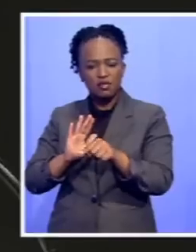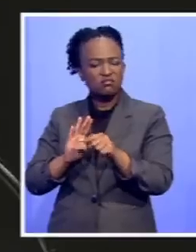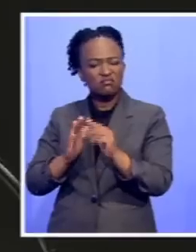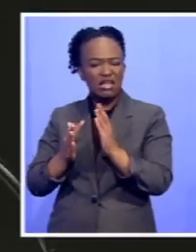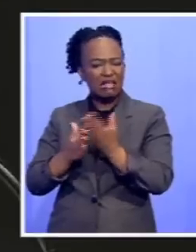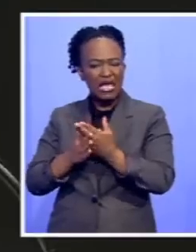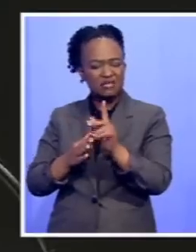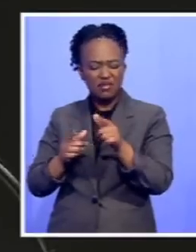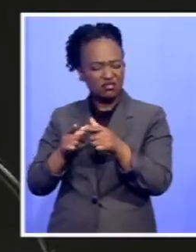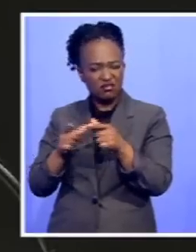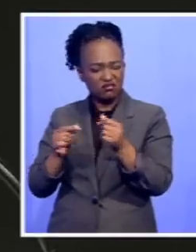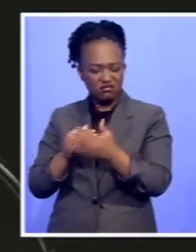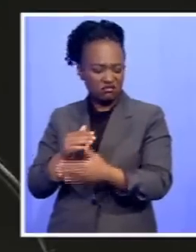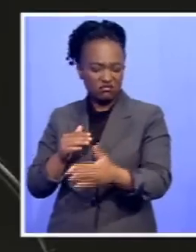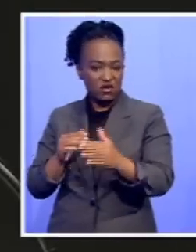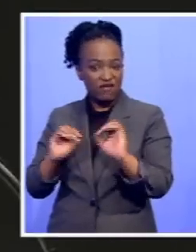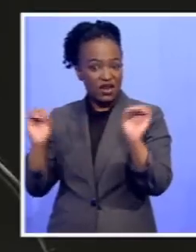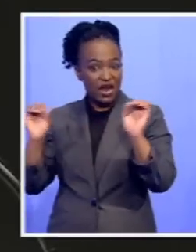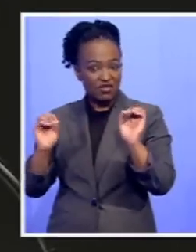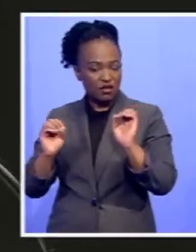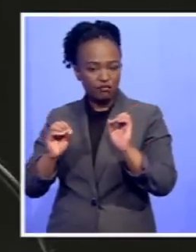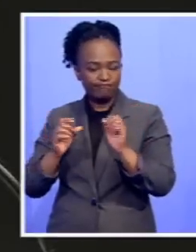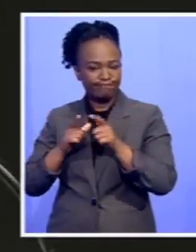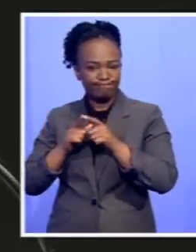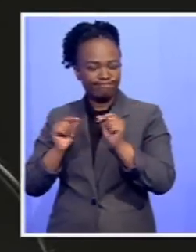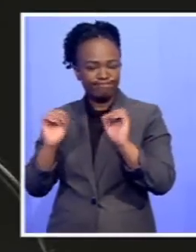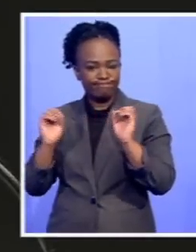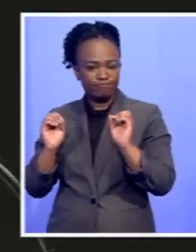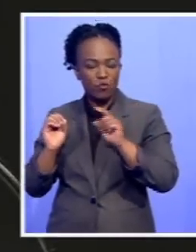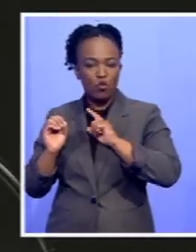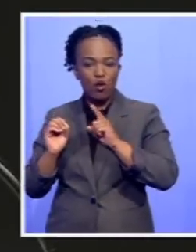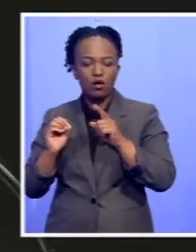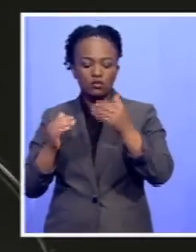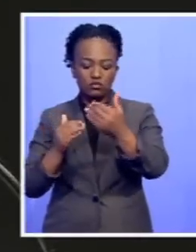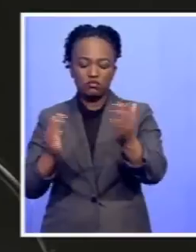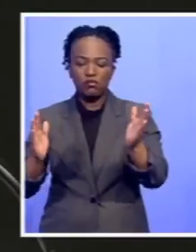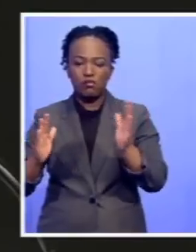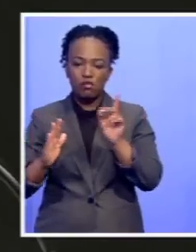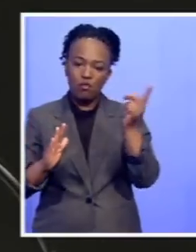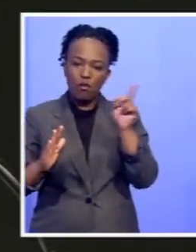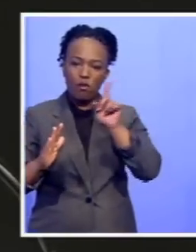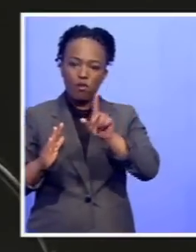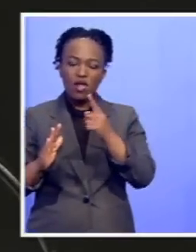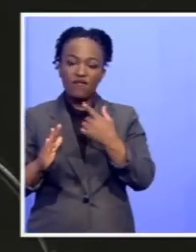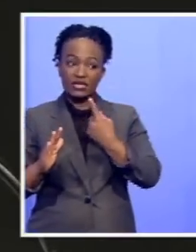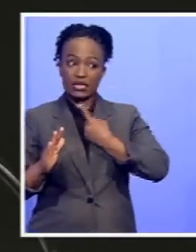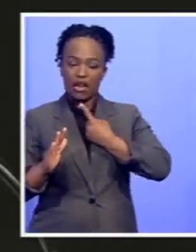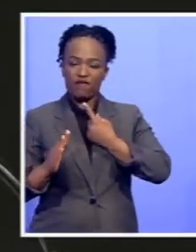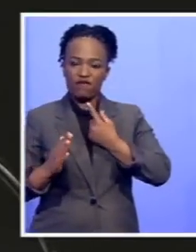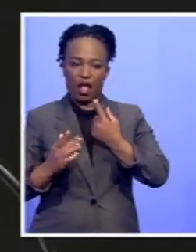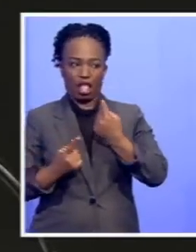for the prosecution if there is no possibility of a conviction other than if he enters the witness box and incriminates himself. Sub